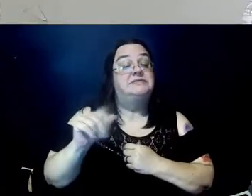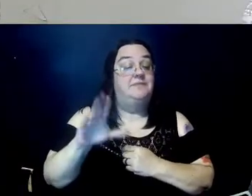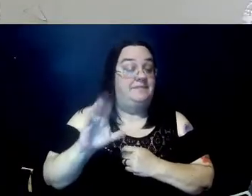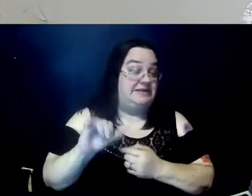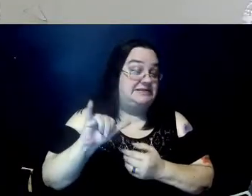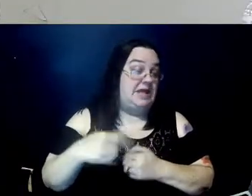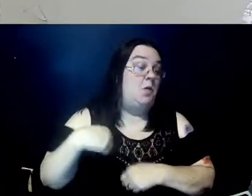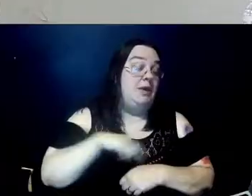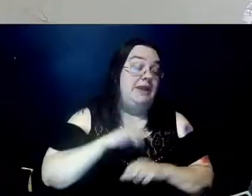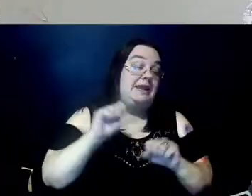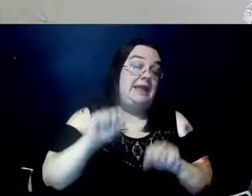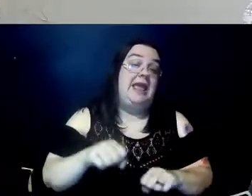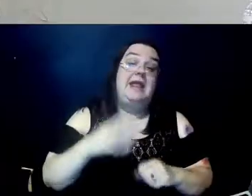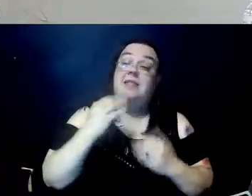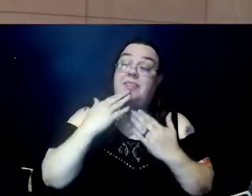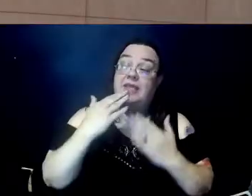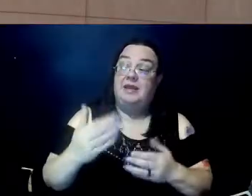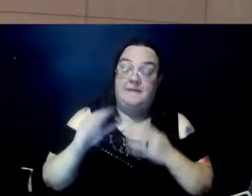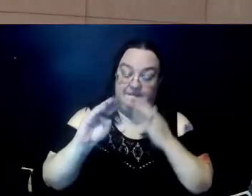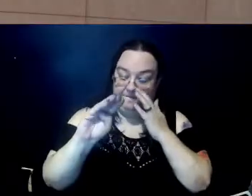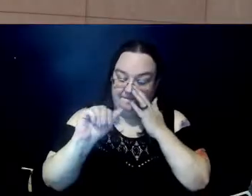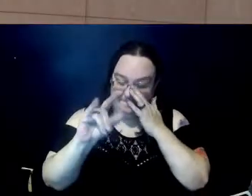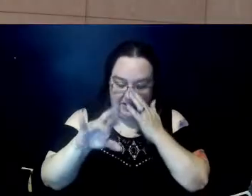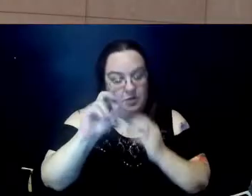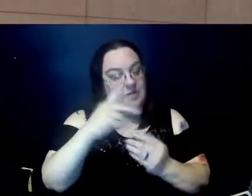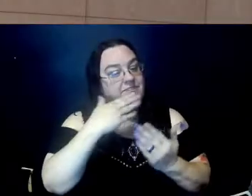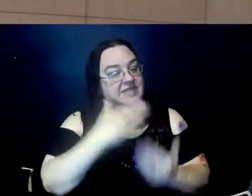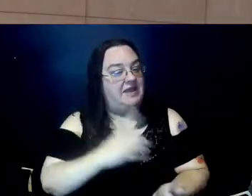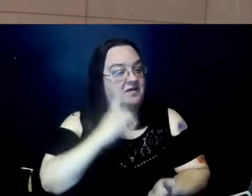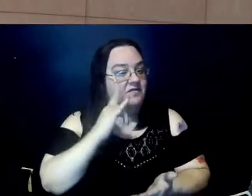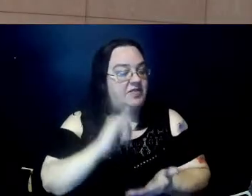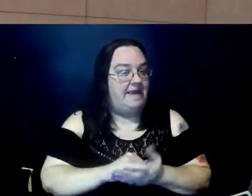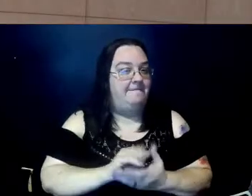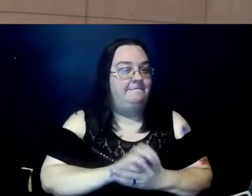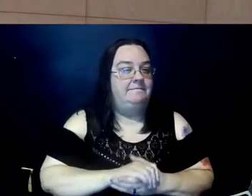can. Thank you. All right, thank you for that.